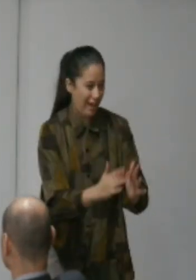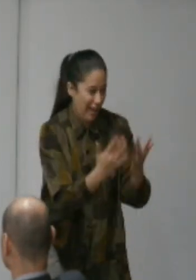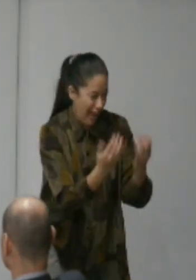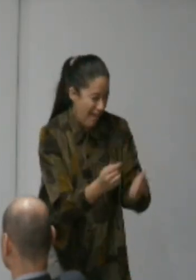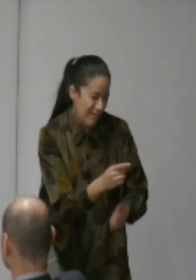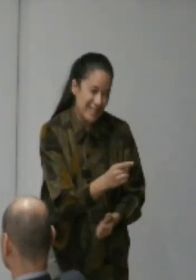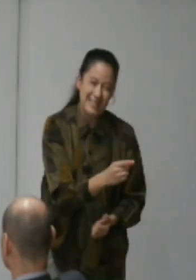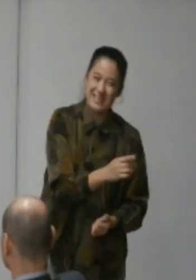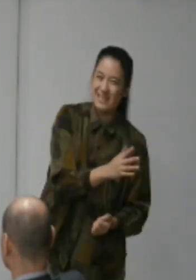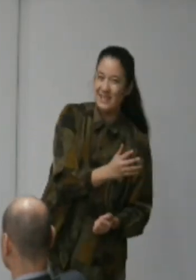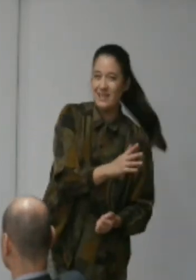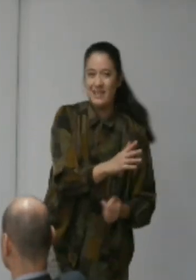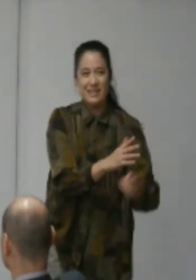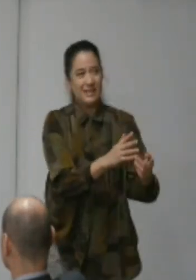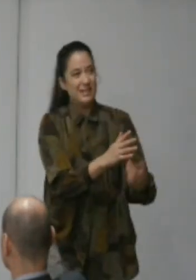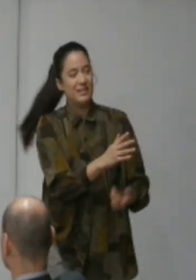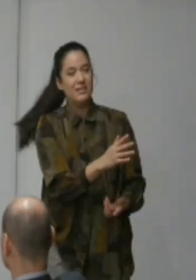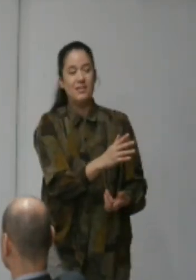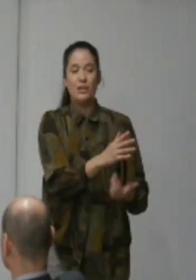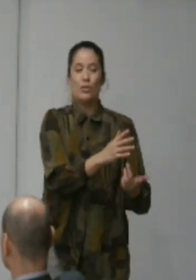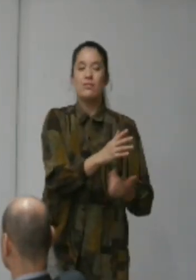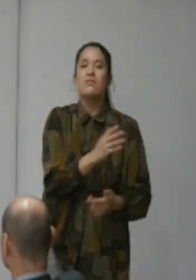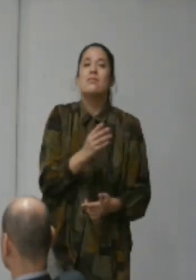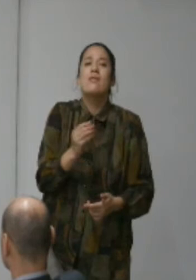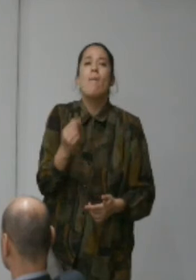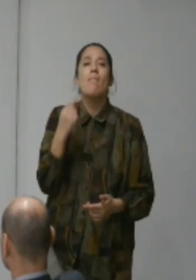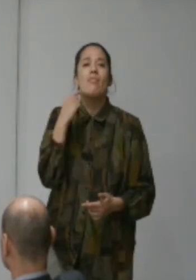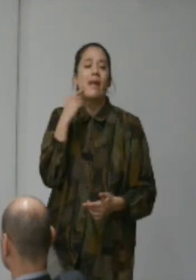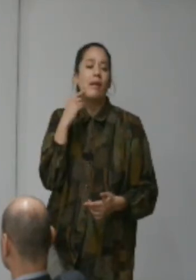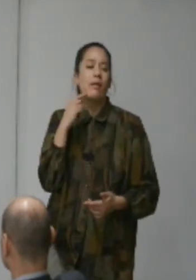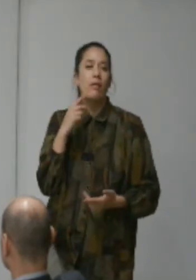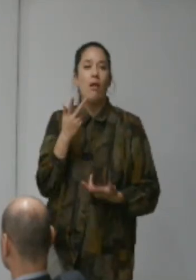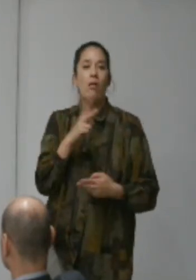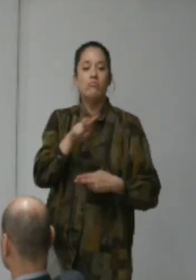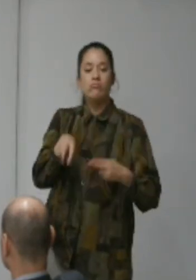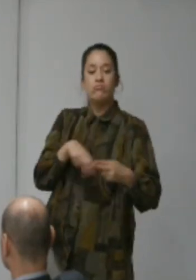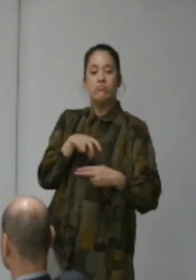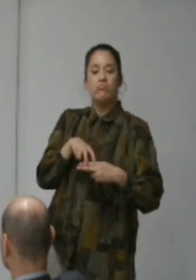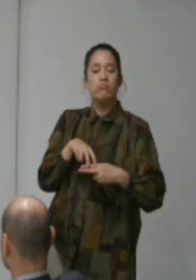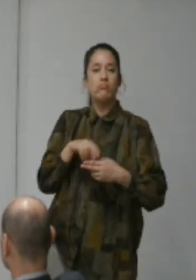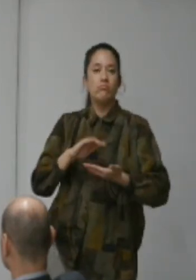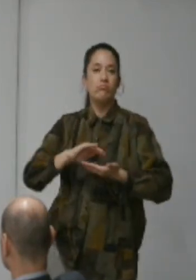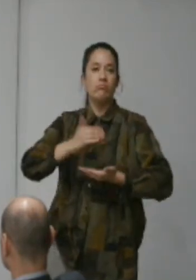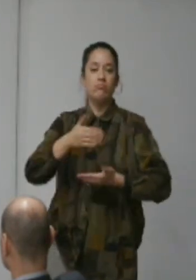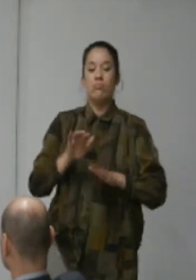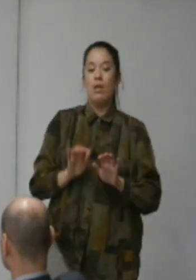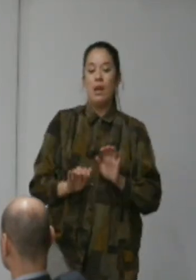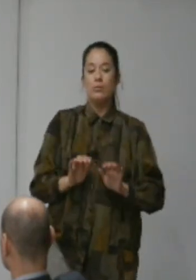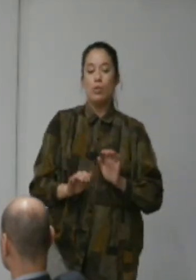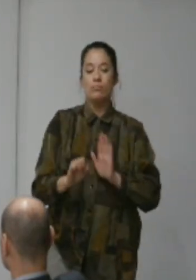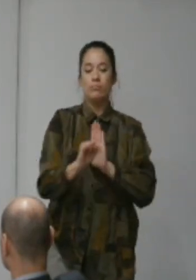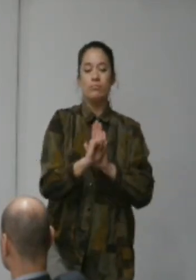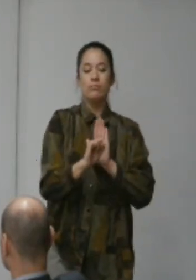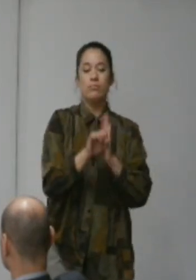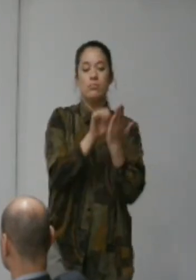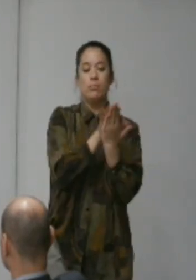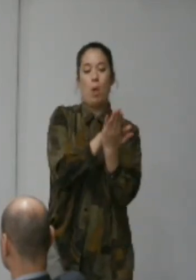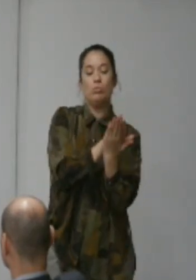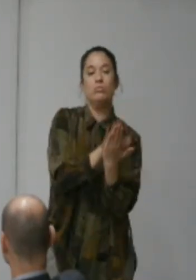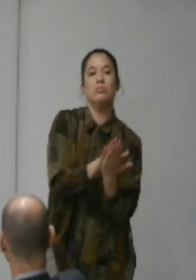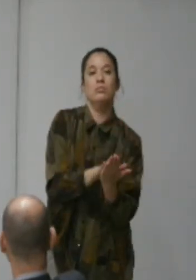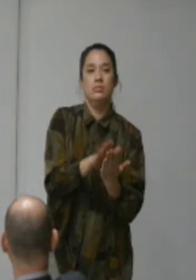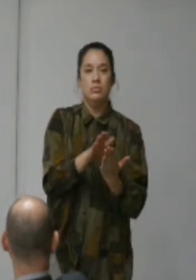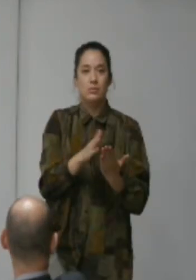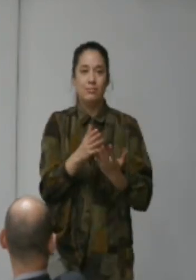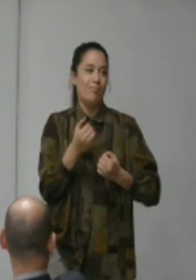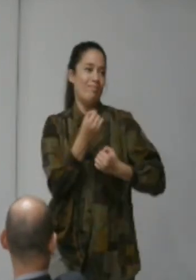an activist and they just sit behind their computers typing away, that doesn't really work for me. I like what happened on Saturday when tens and